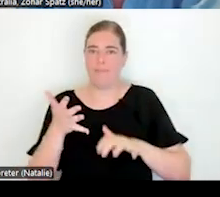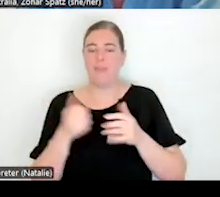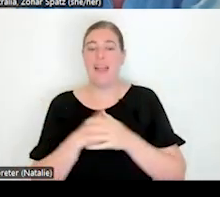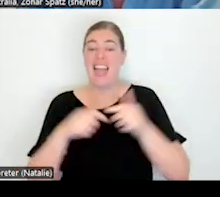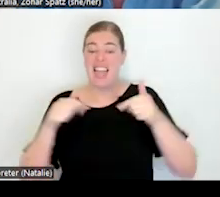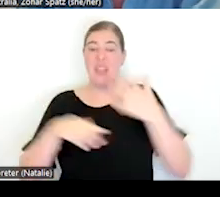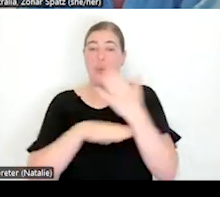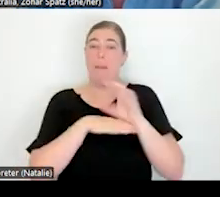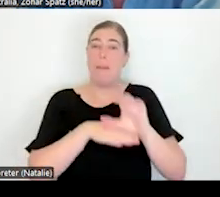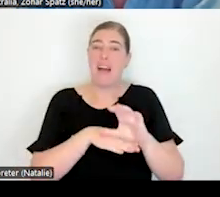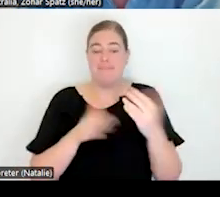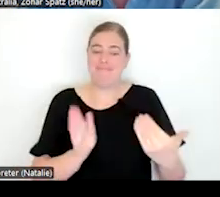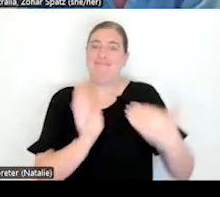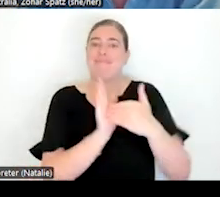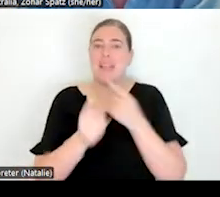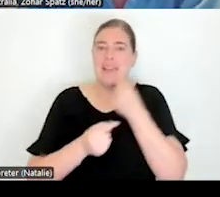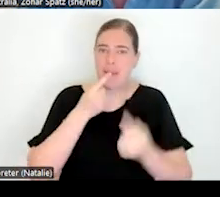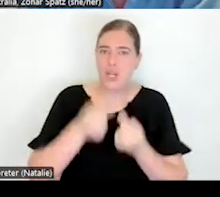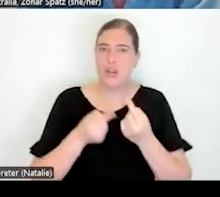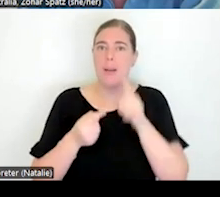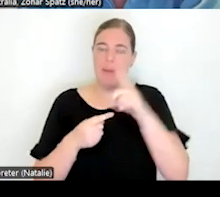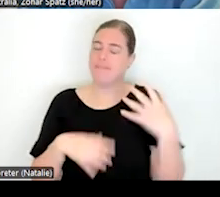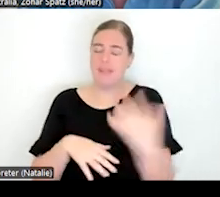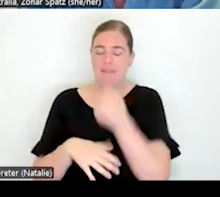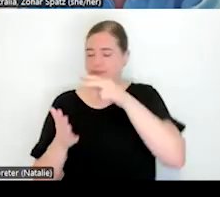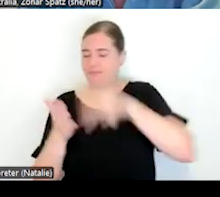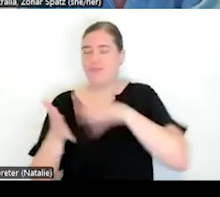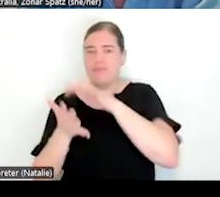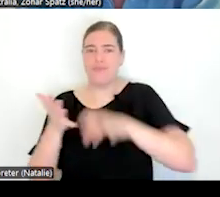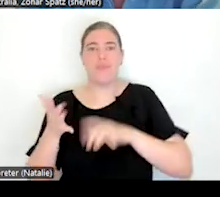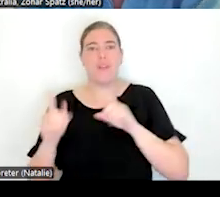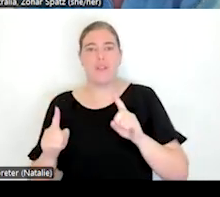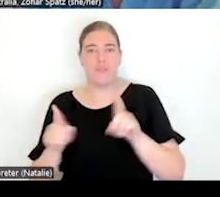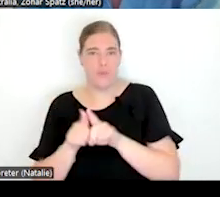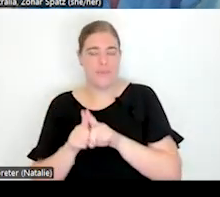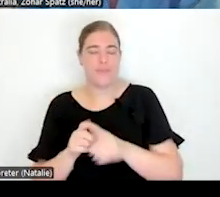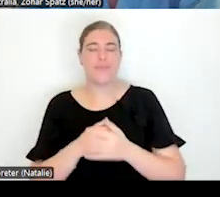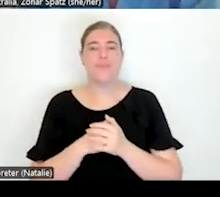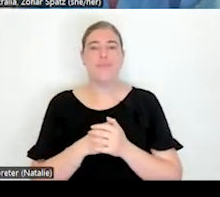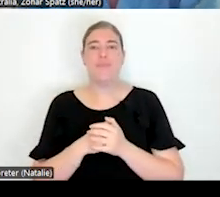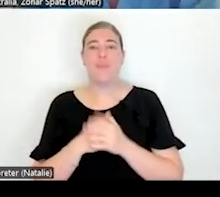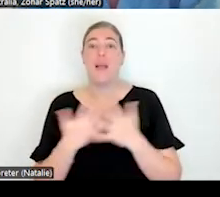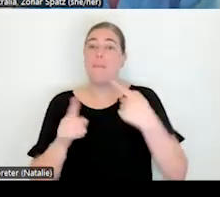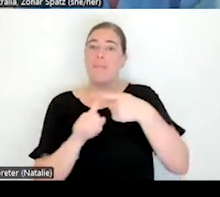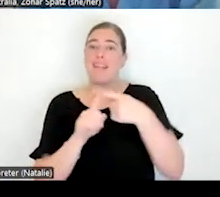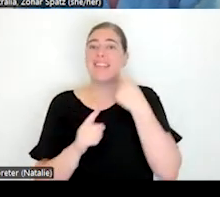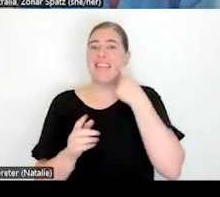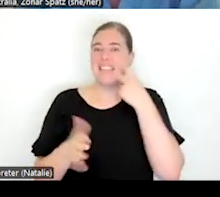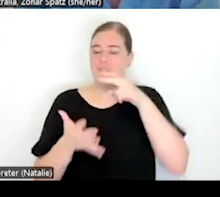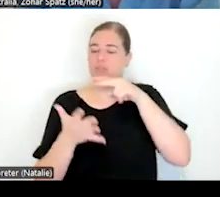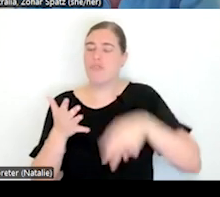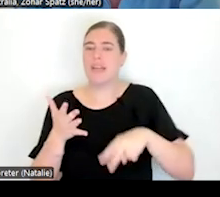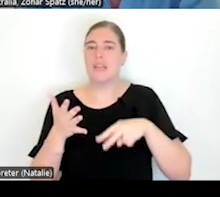be considered additional information to the RFT document, and an easy read English version of the scope